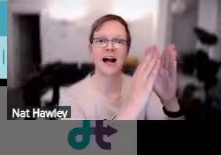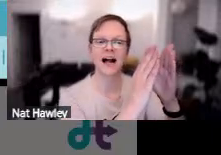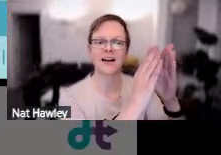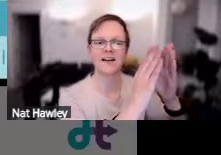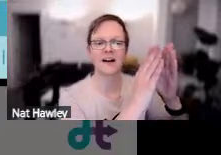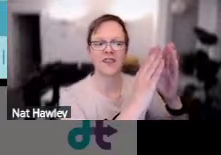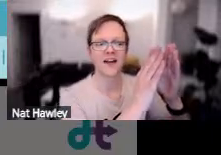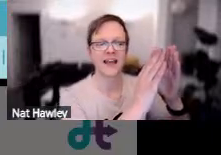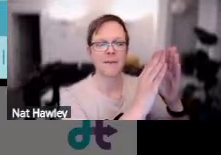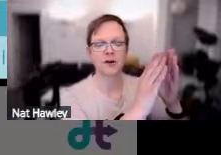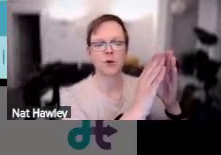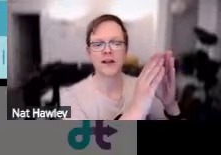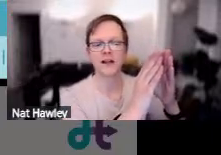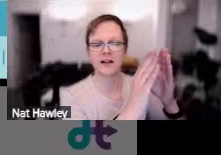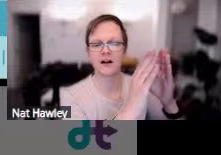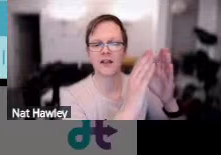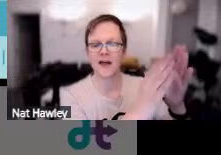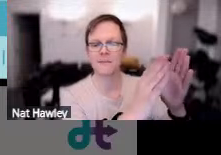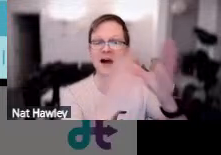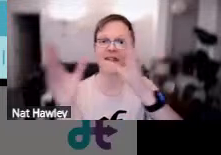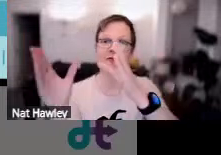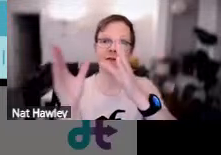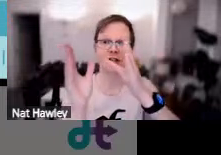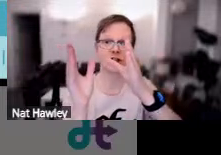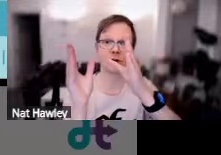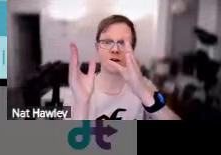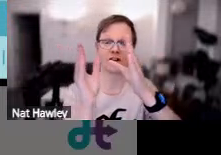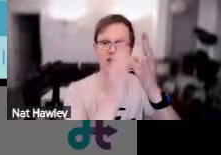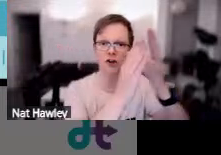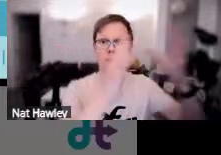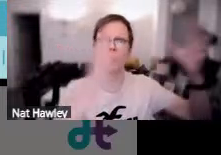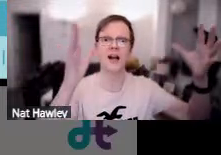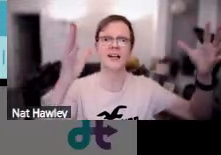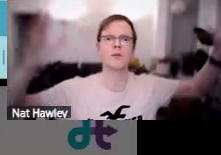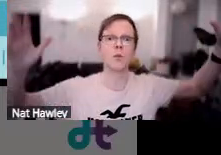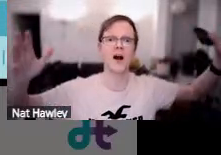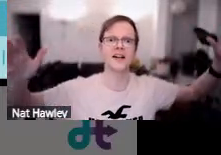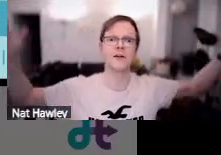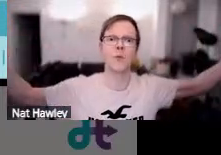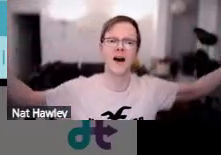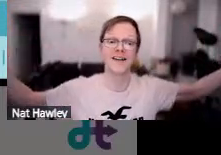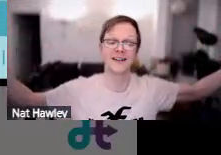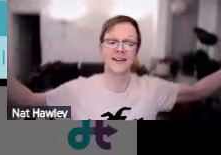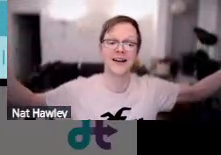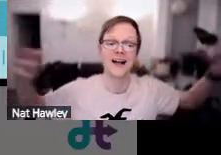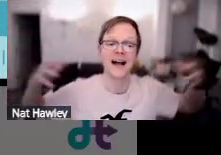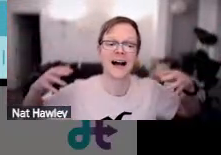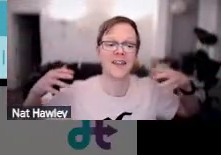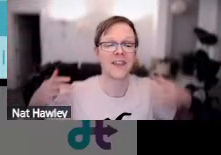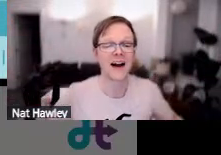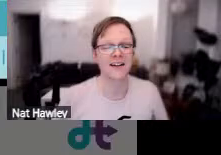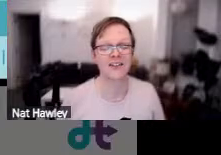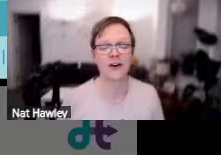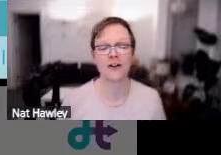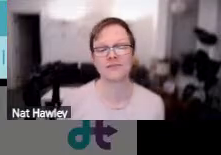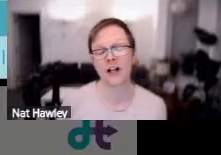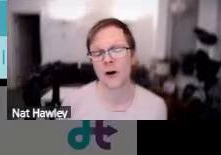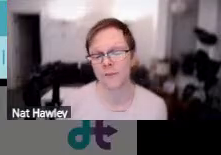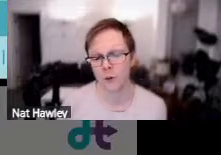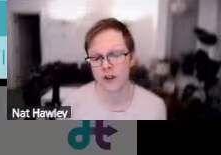attention, and the gap between them and their other students just widen and widen and widen. And